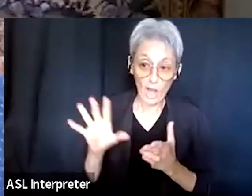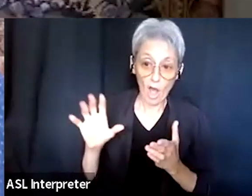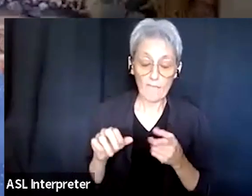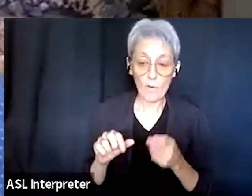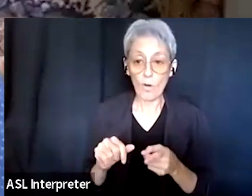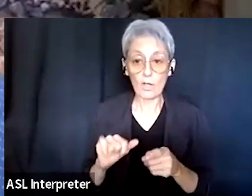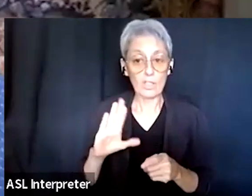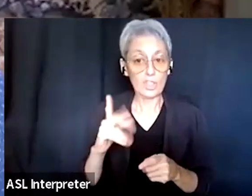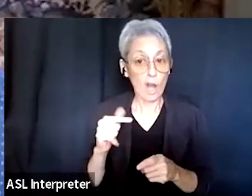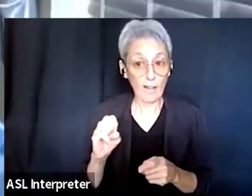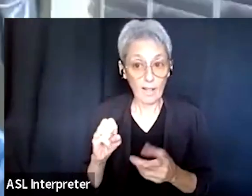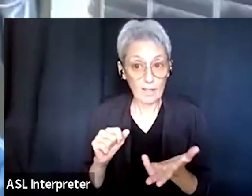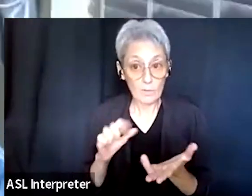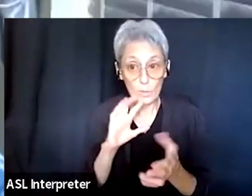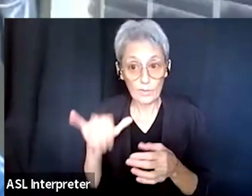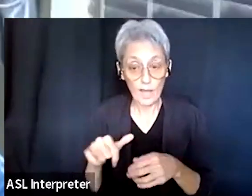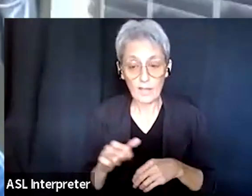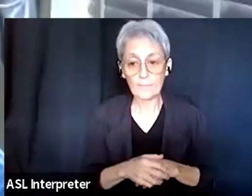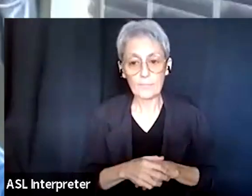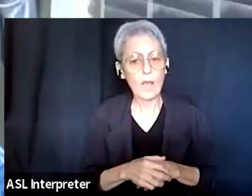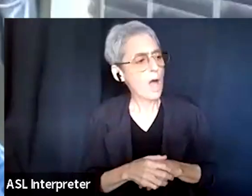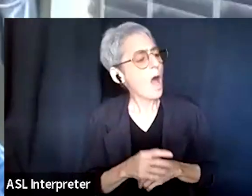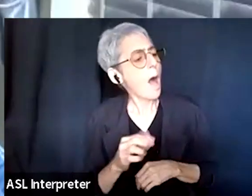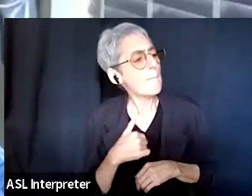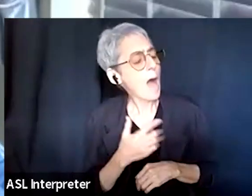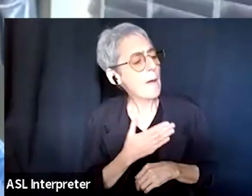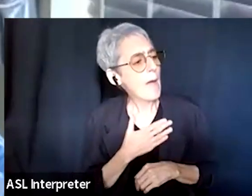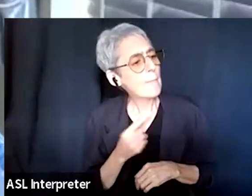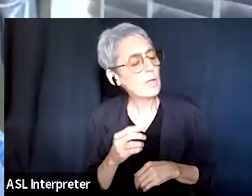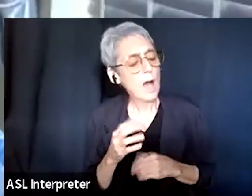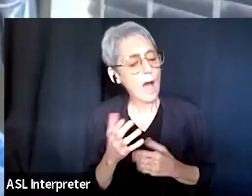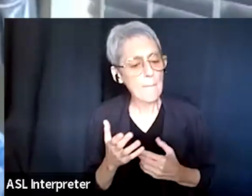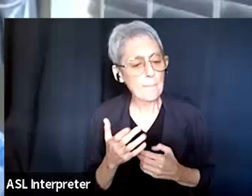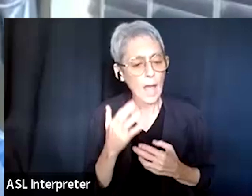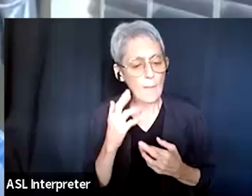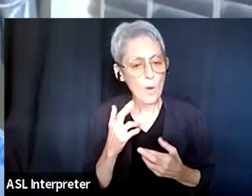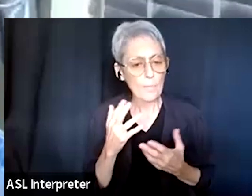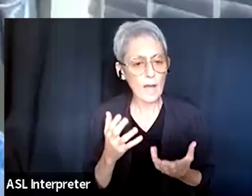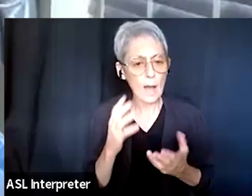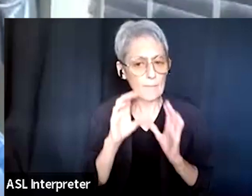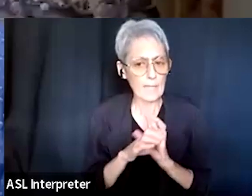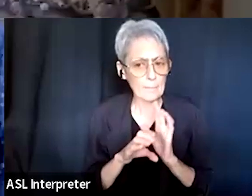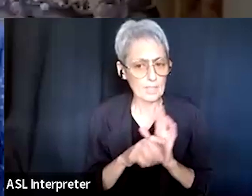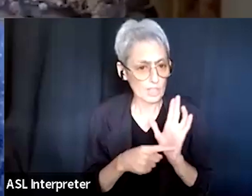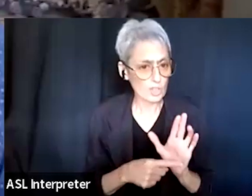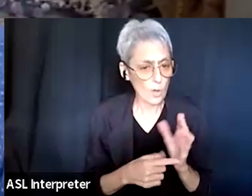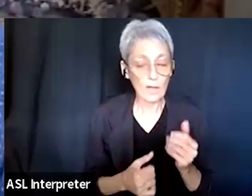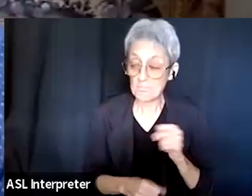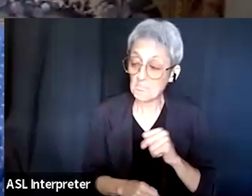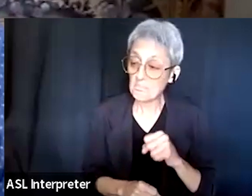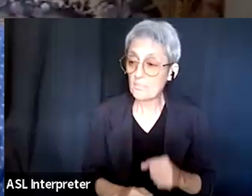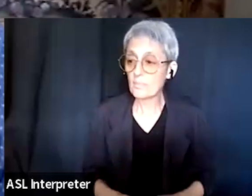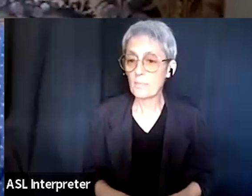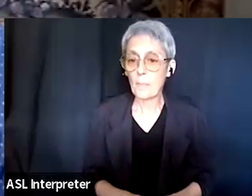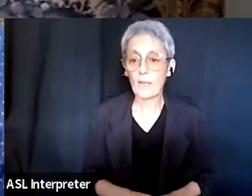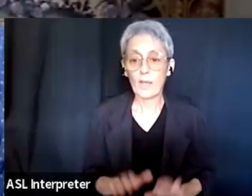that? I'm happy to. I'm hoping that the image is showing now. Yeah, it is. Okay,